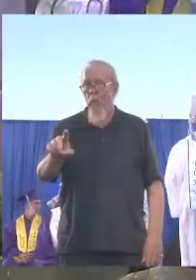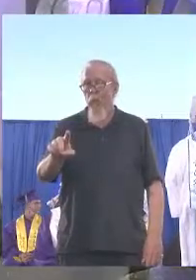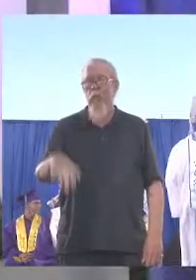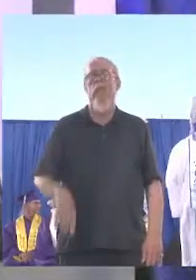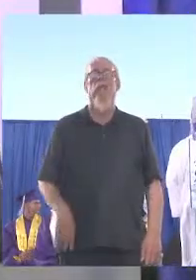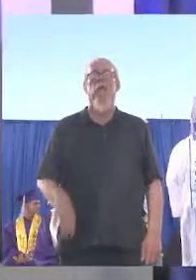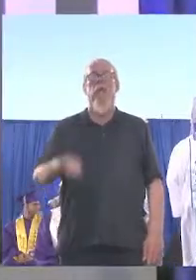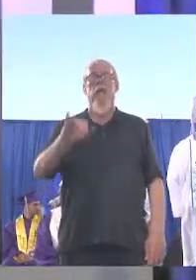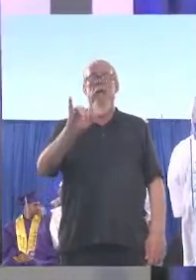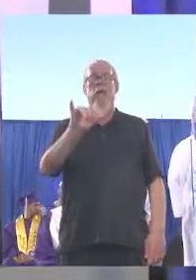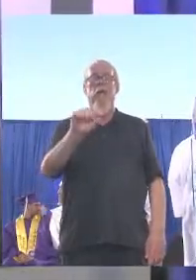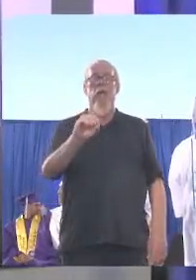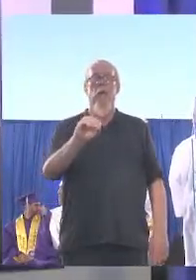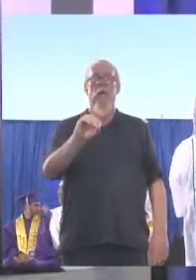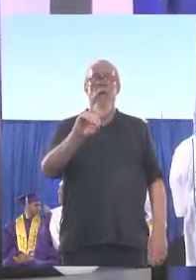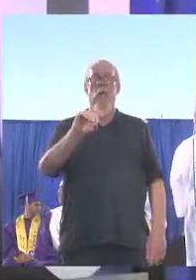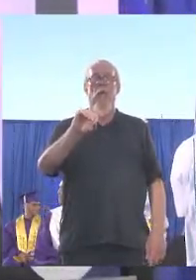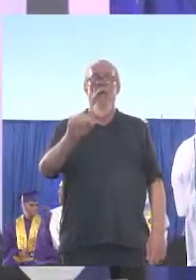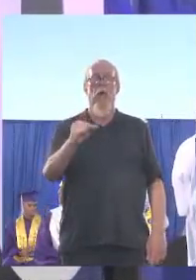Yahaira Perez,